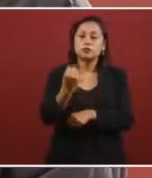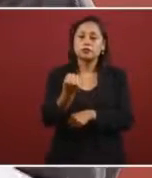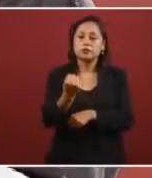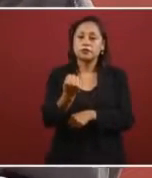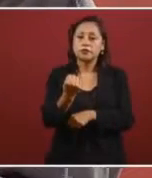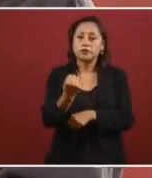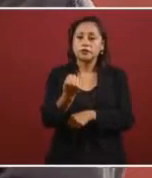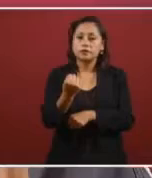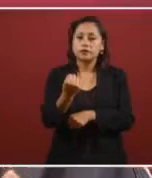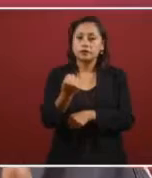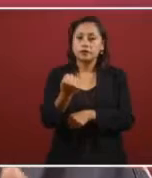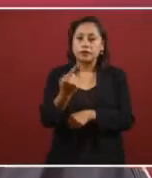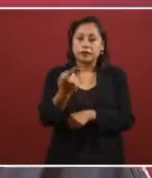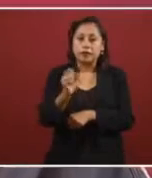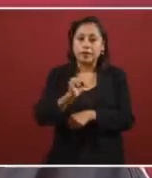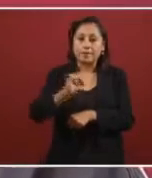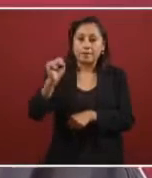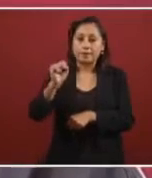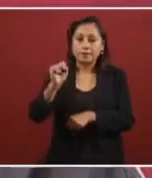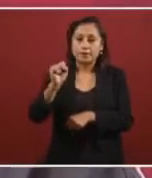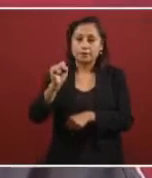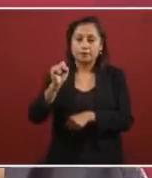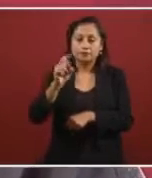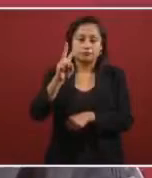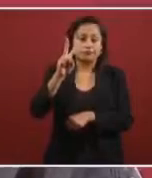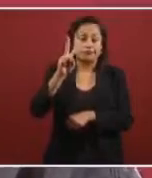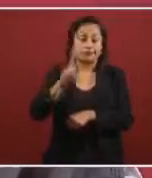2.99%, and that's the lowest